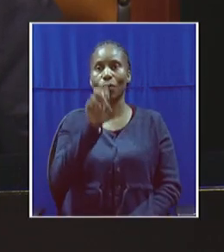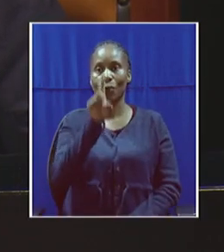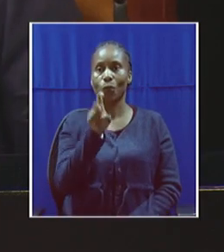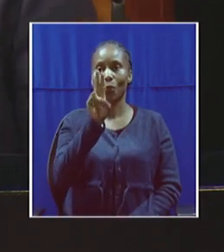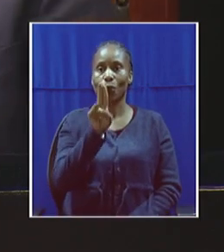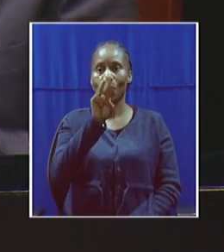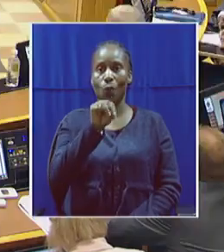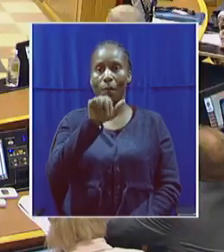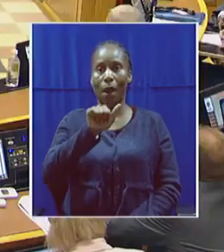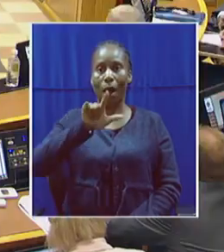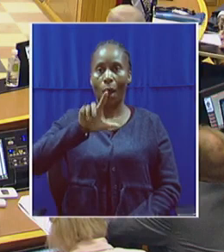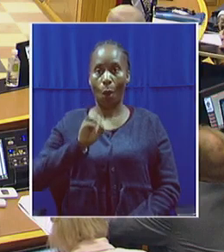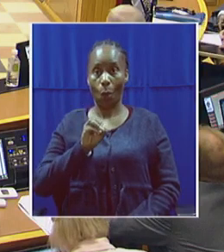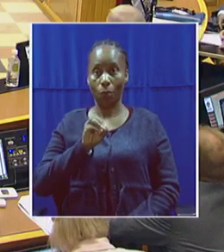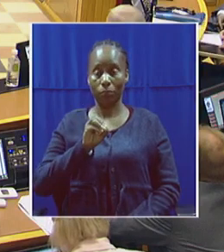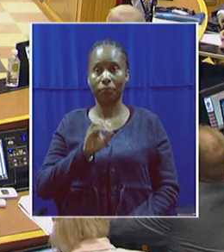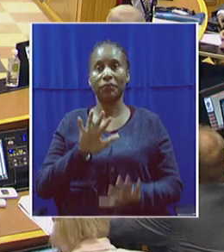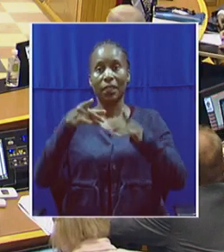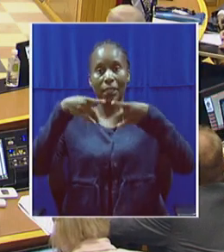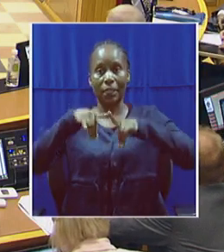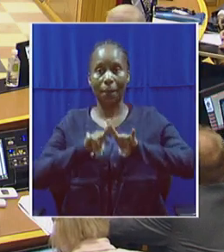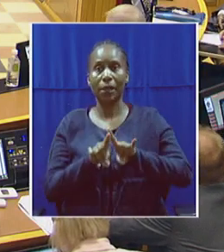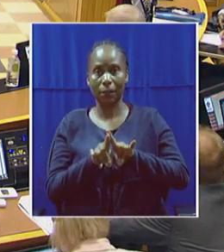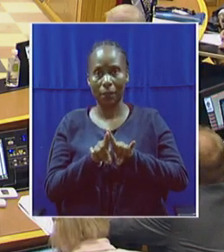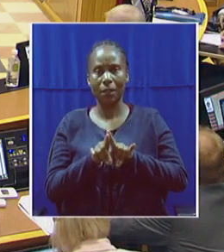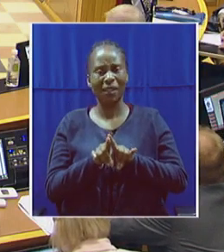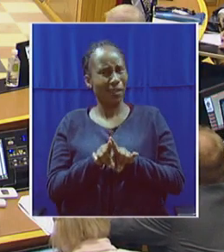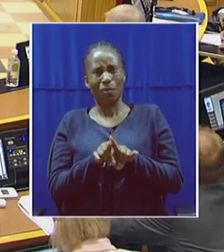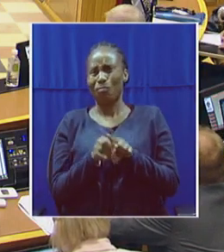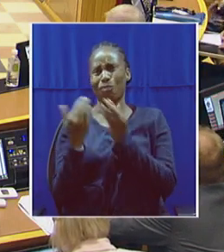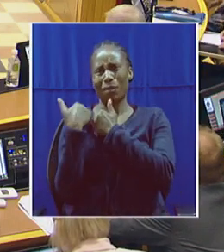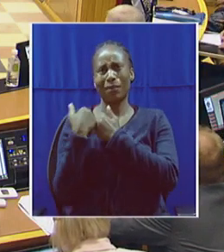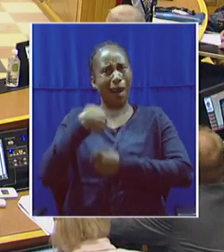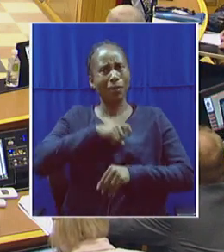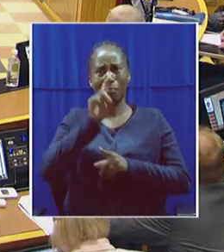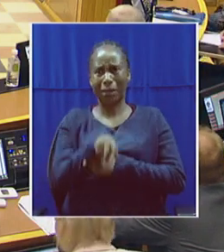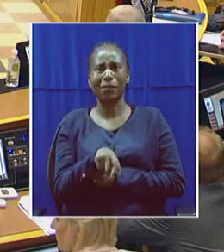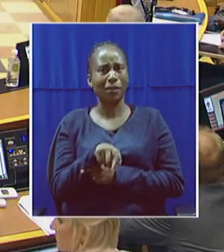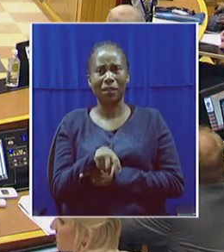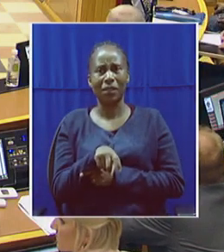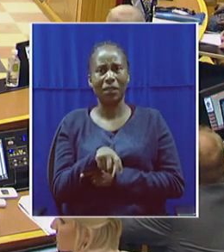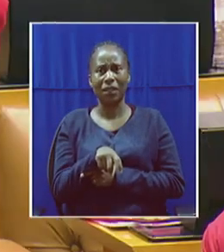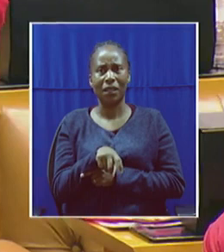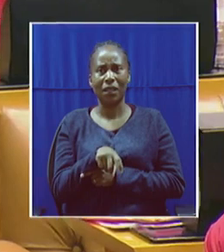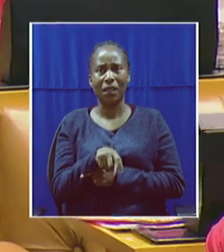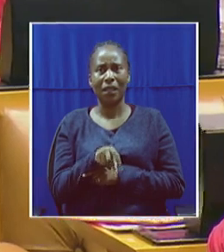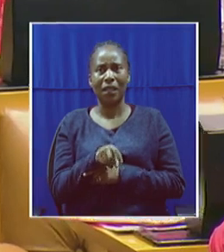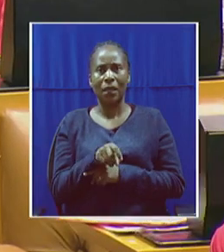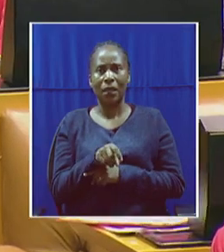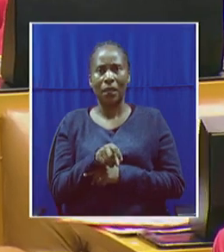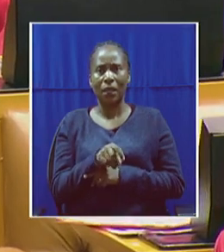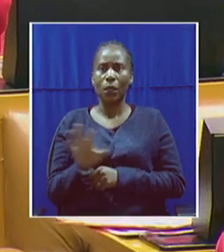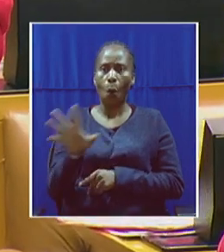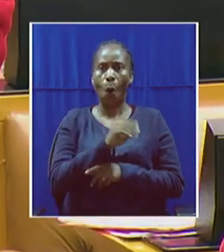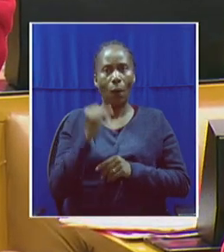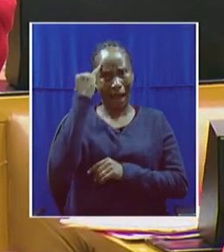honorable chair person but you must also protect us here if is confused by this whole